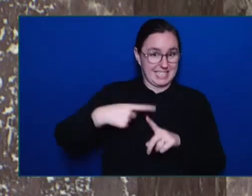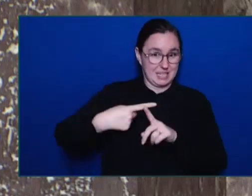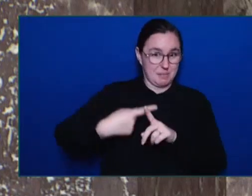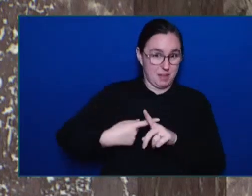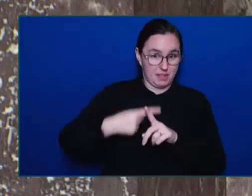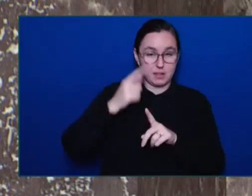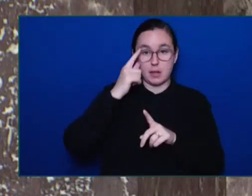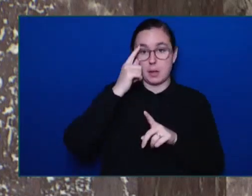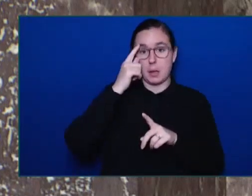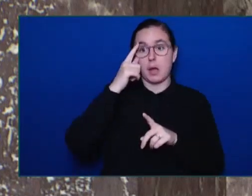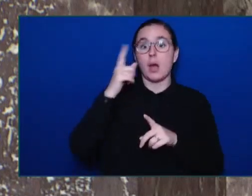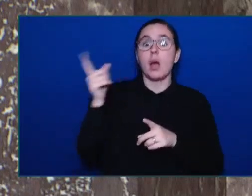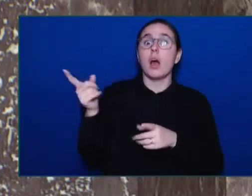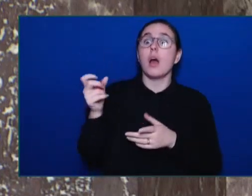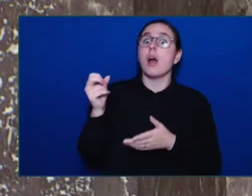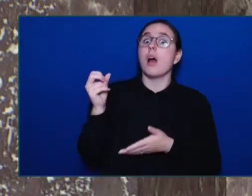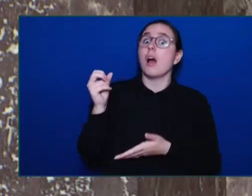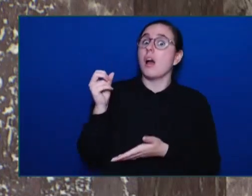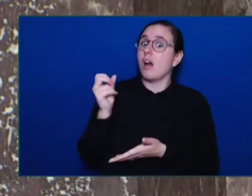units over the coming days as well.